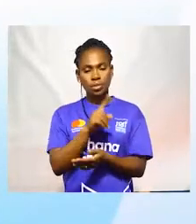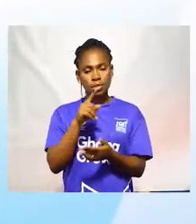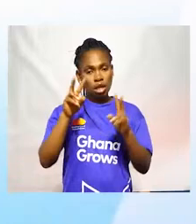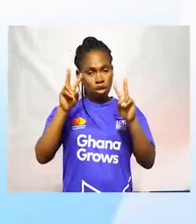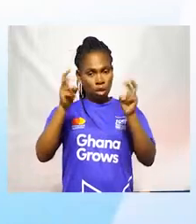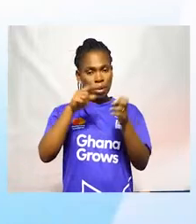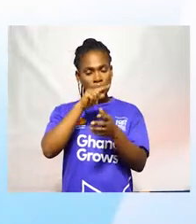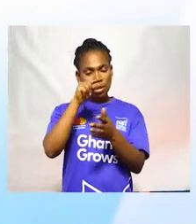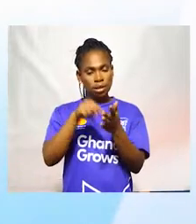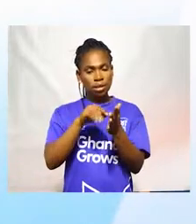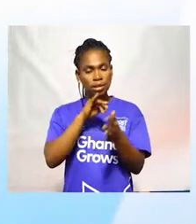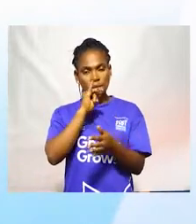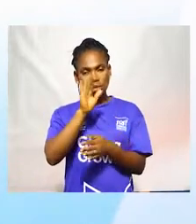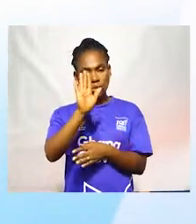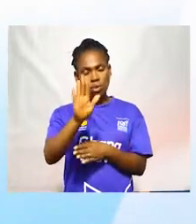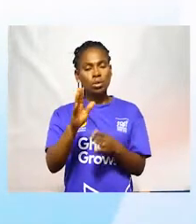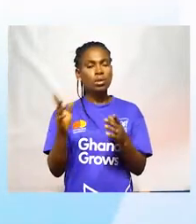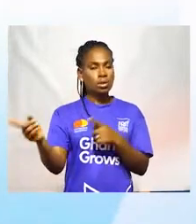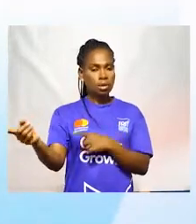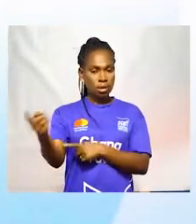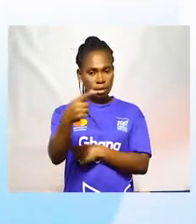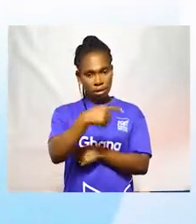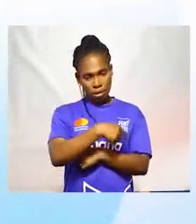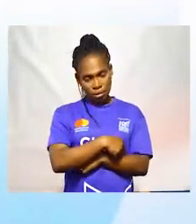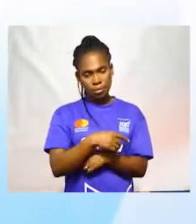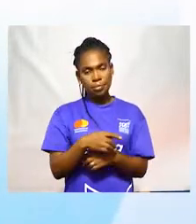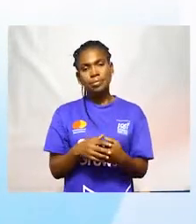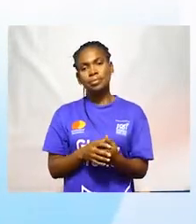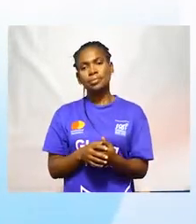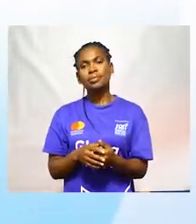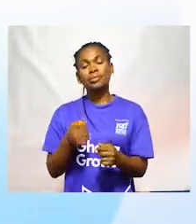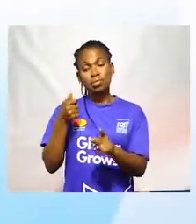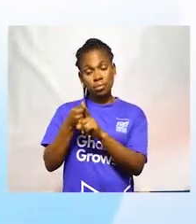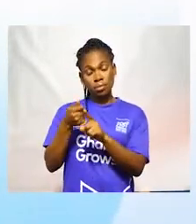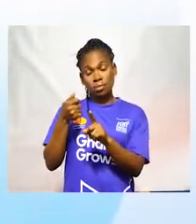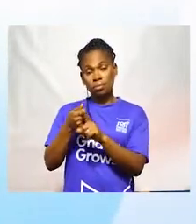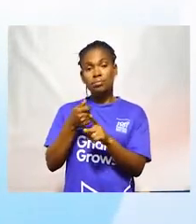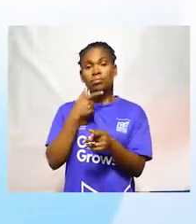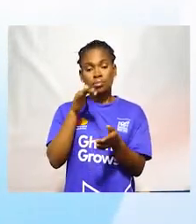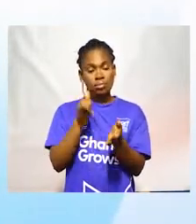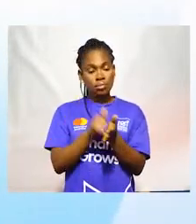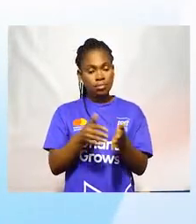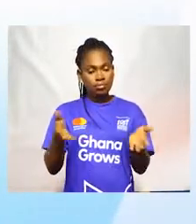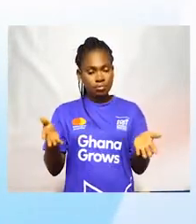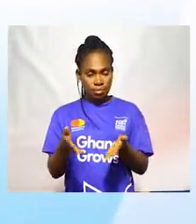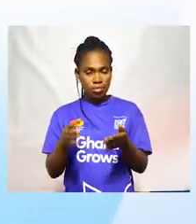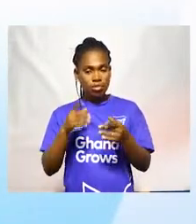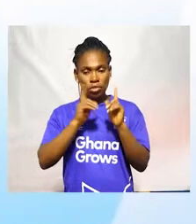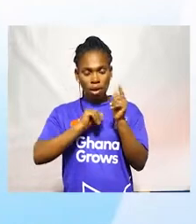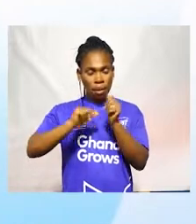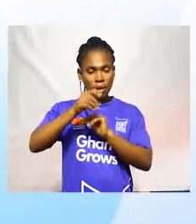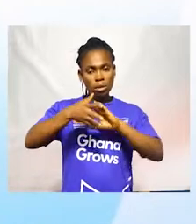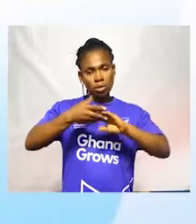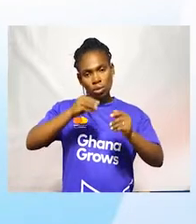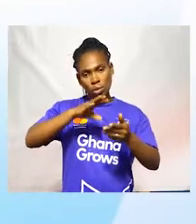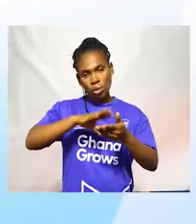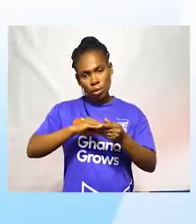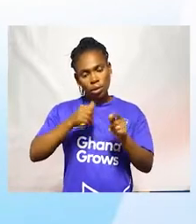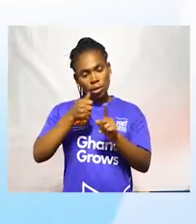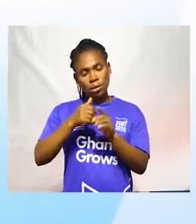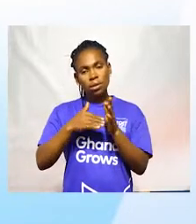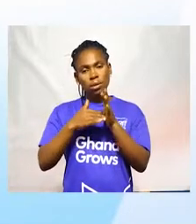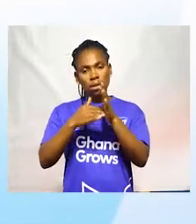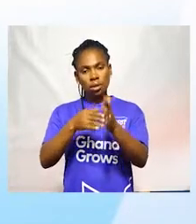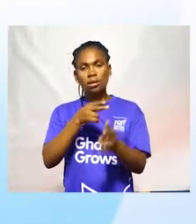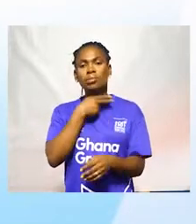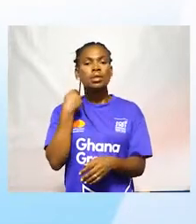some of the footprints, if I may use that word, of himself in the digital space. And he's also the lead pastor at Grace